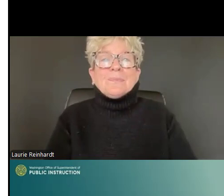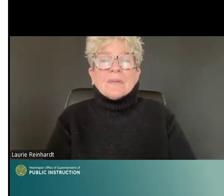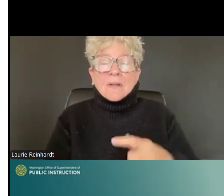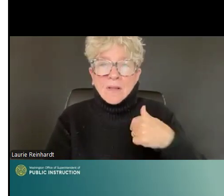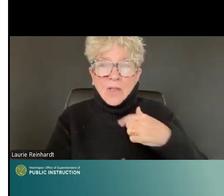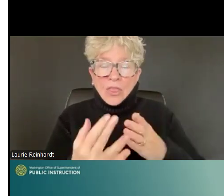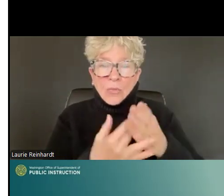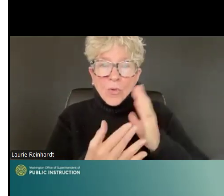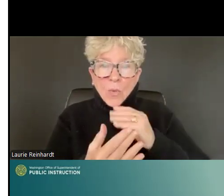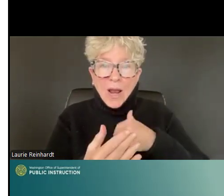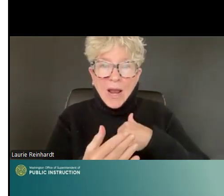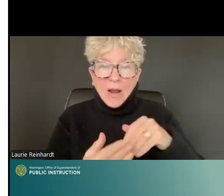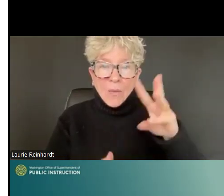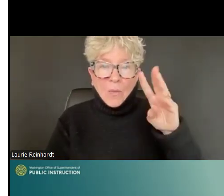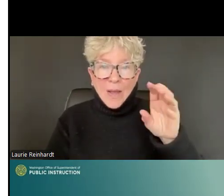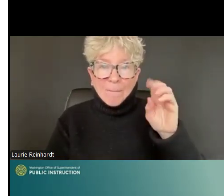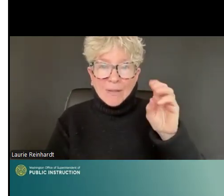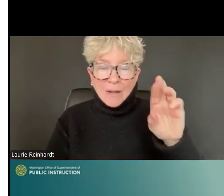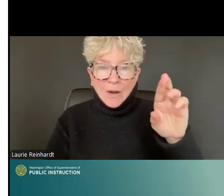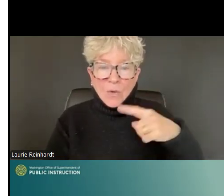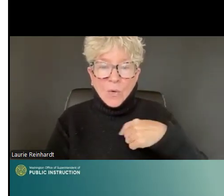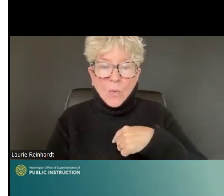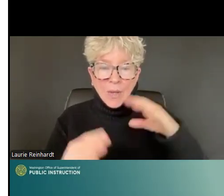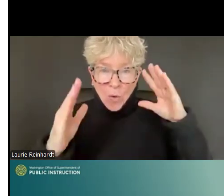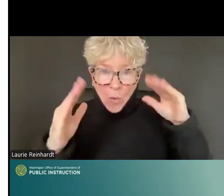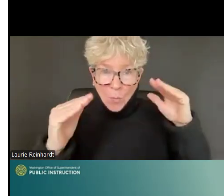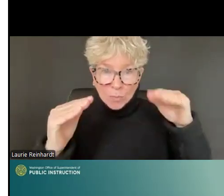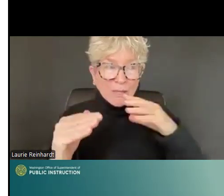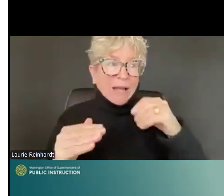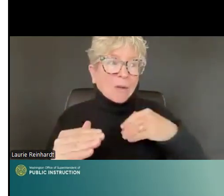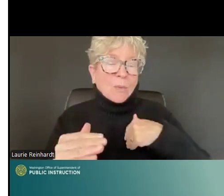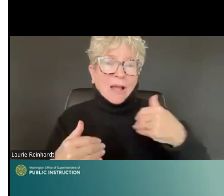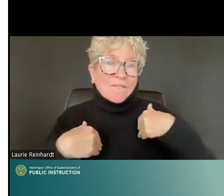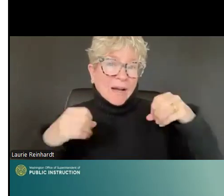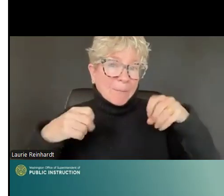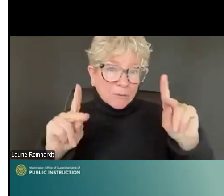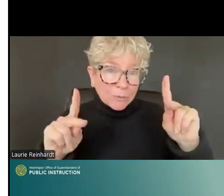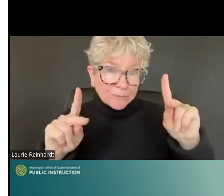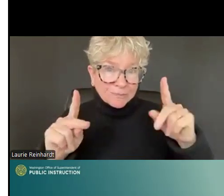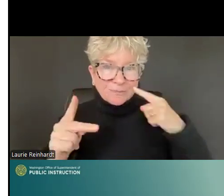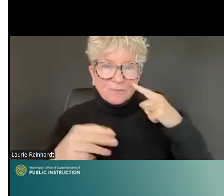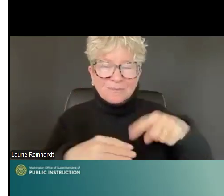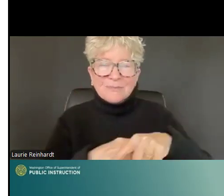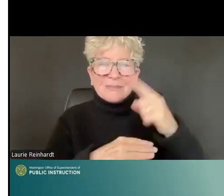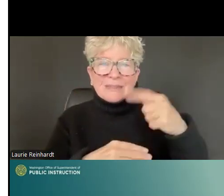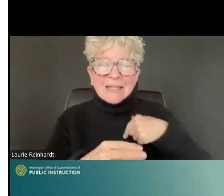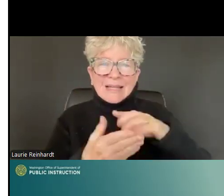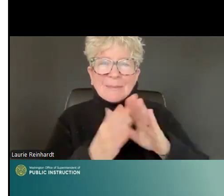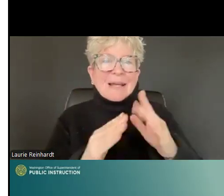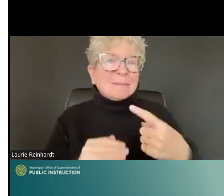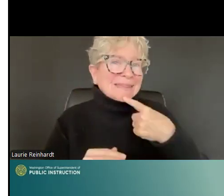webinars, we hope and that we have an opportunity today to get curious